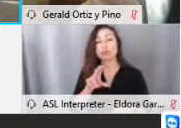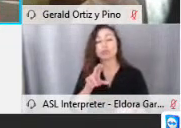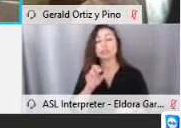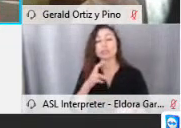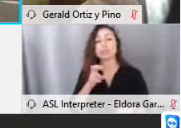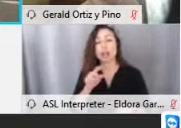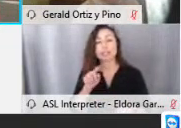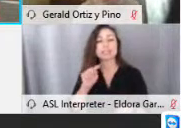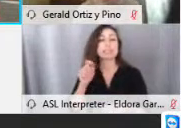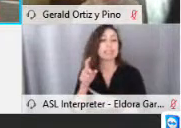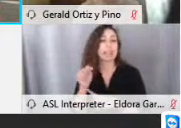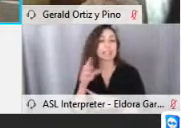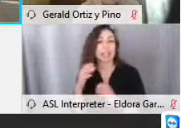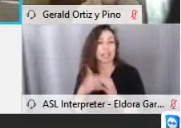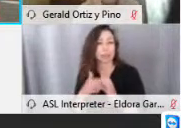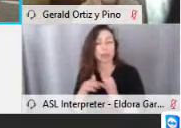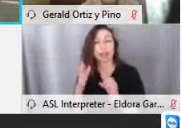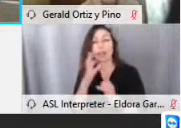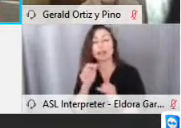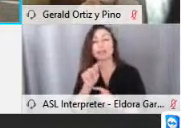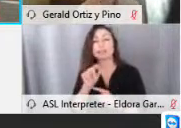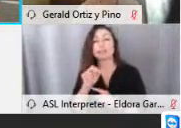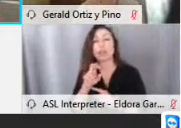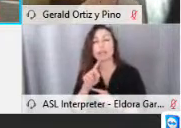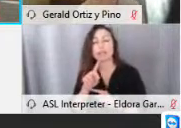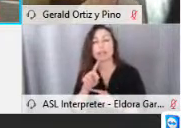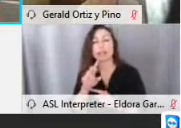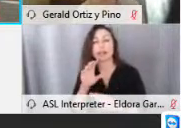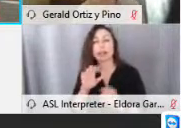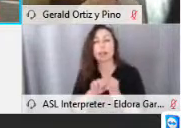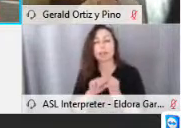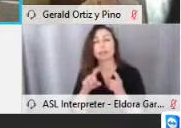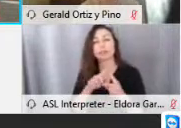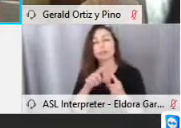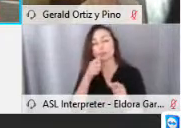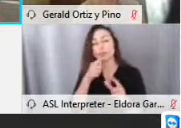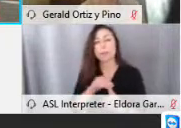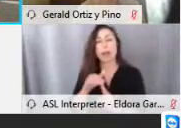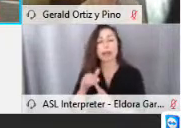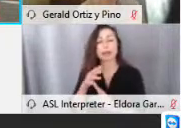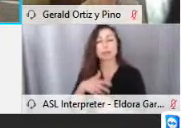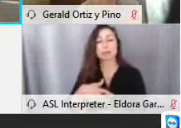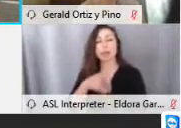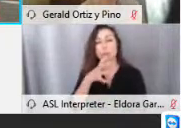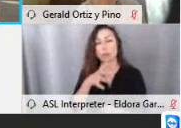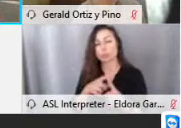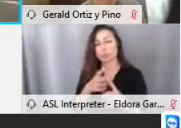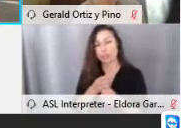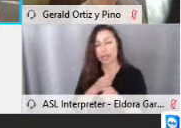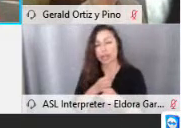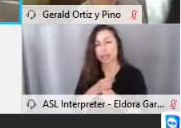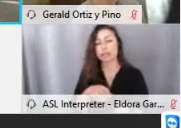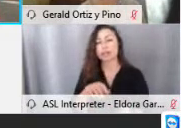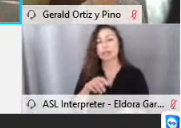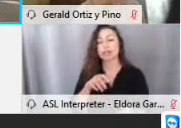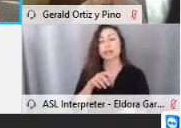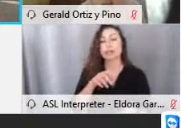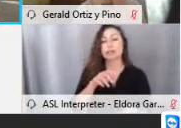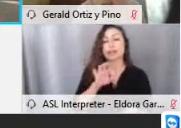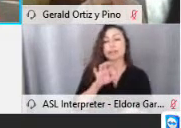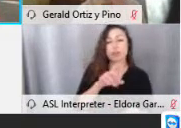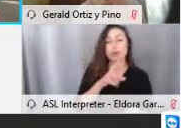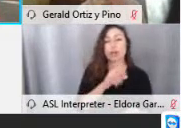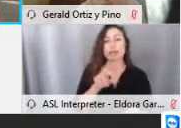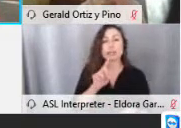email campaign, and a targeted campaign to remind pregnant women to get flu and Tdap shots, where we've also seen